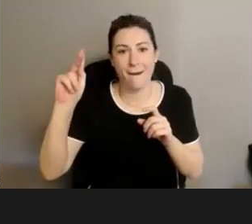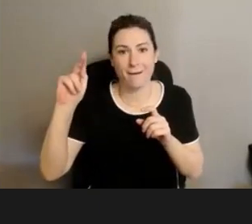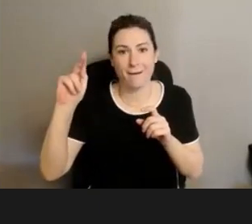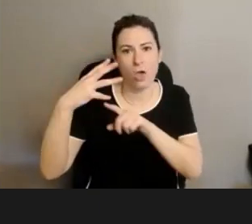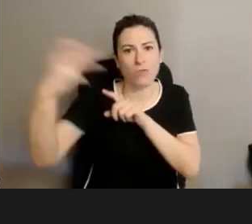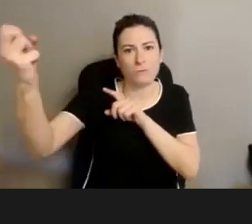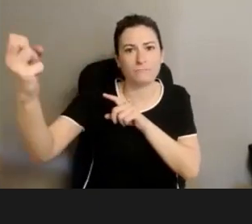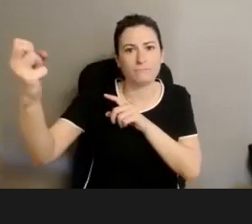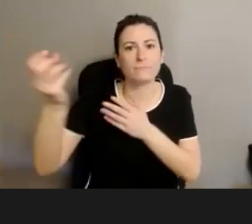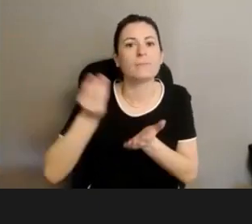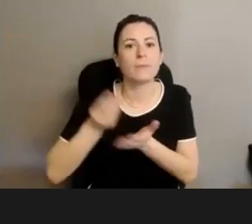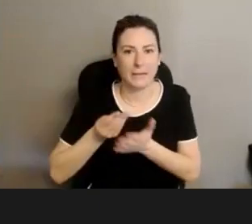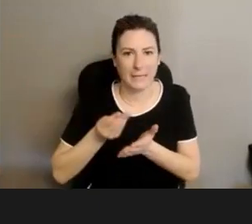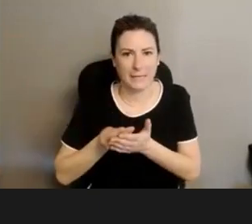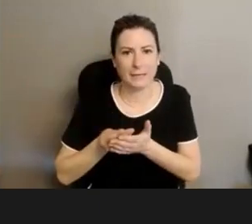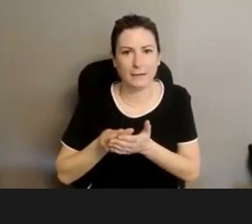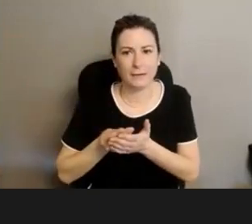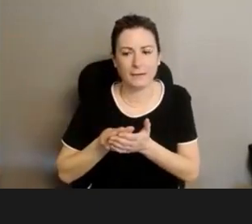know,